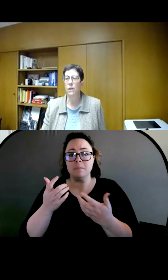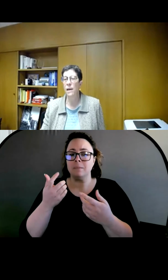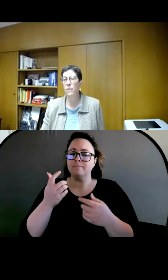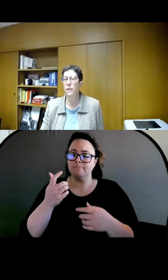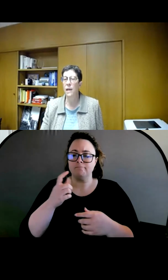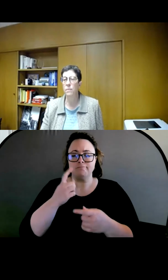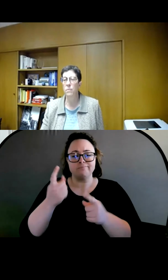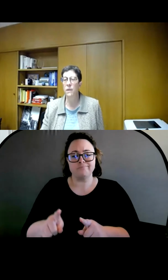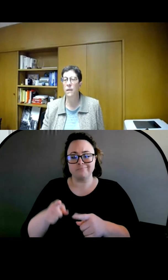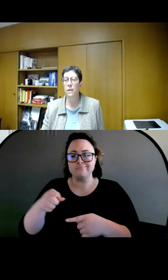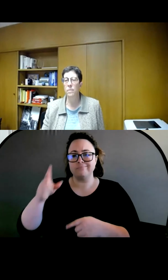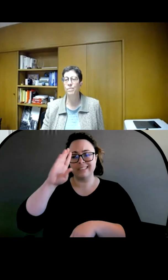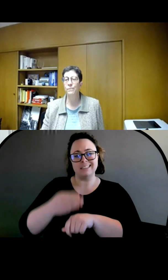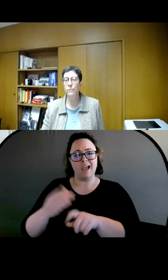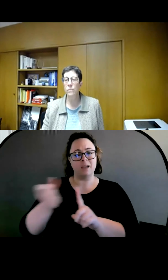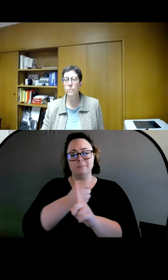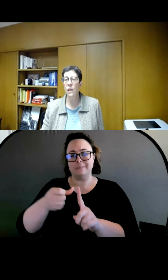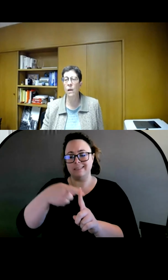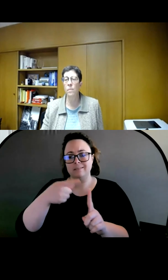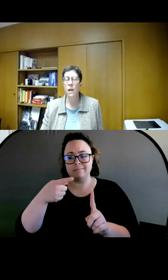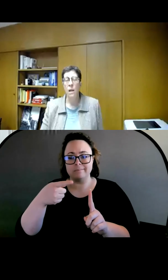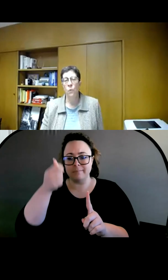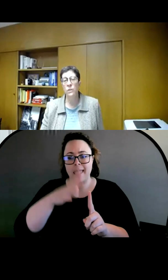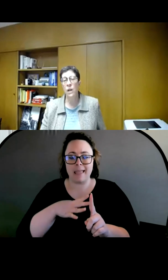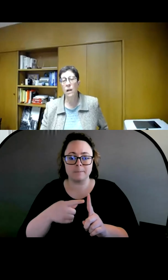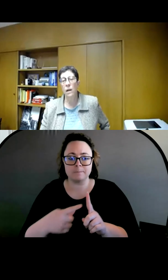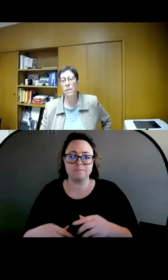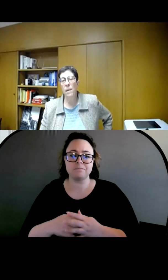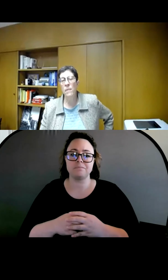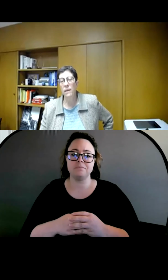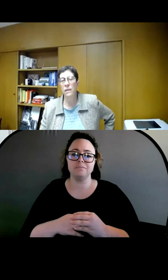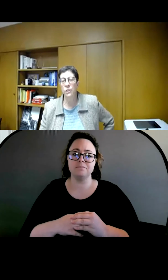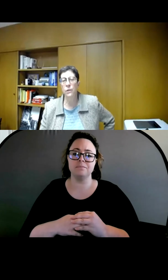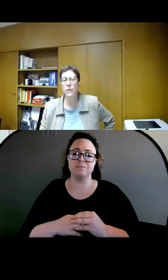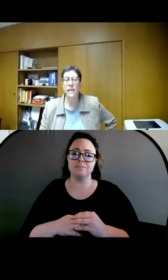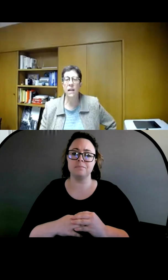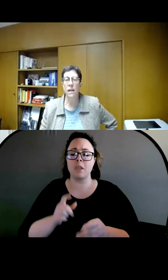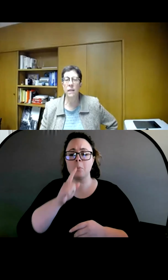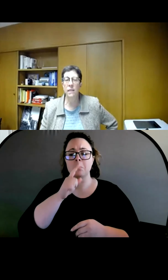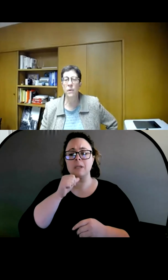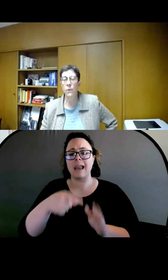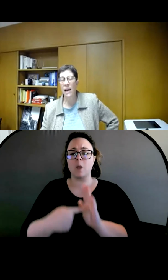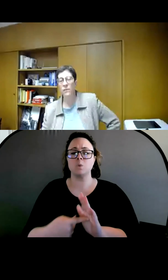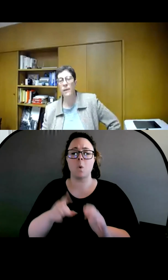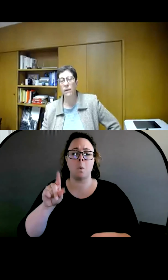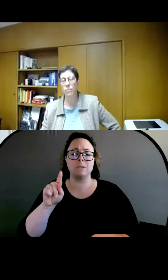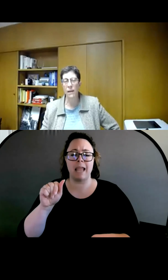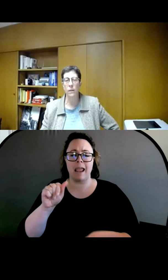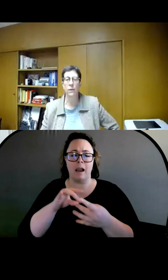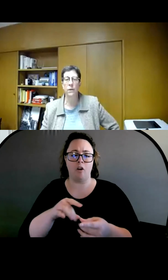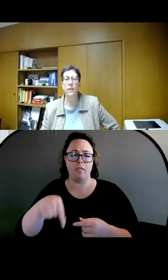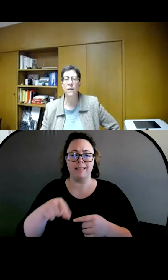this son had been beating him. We'll talk, I'm not going to show you the data on this, but we have to be,